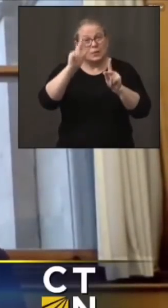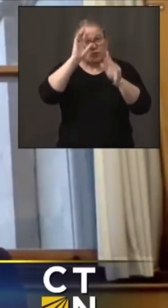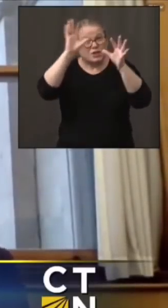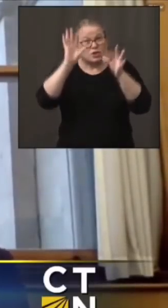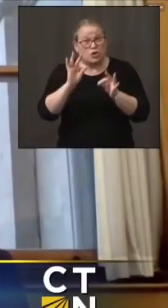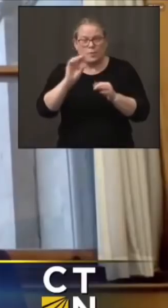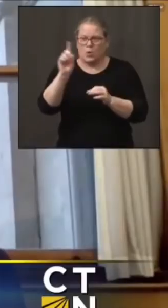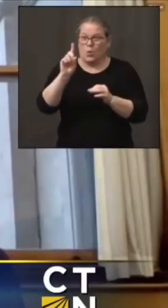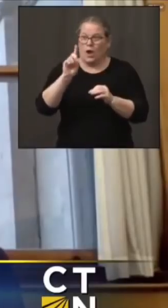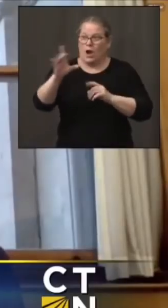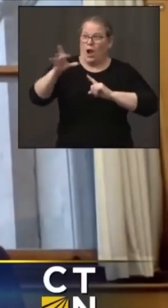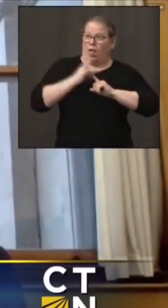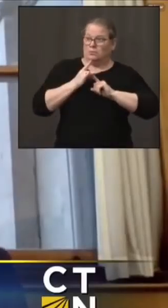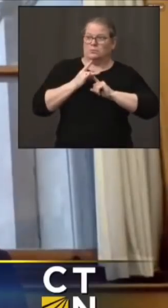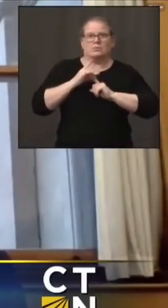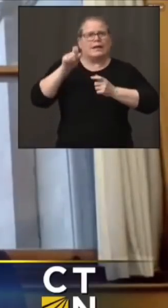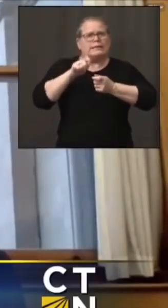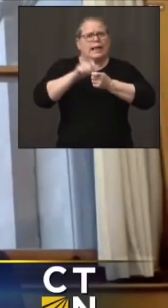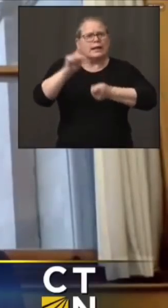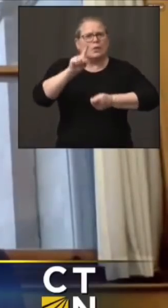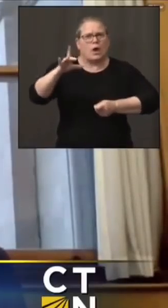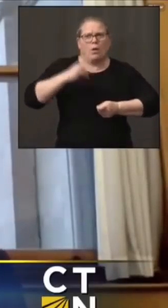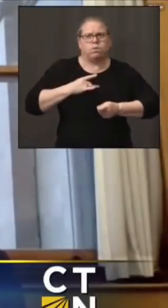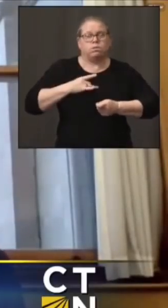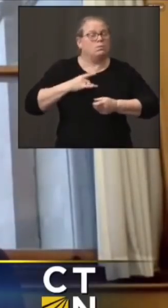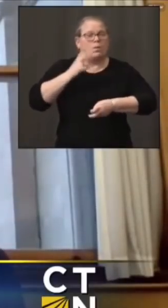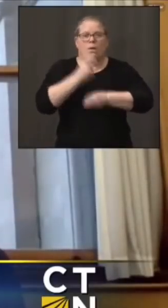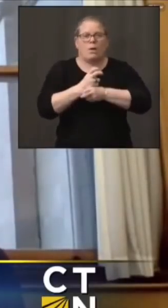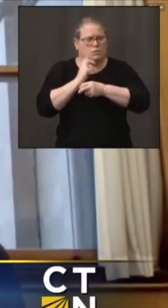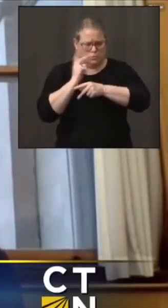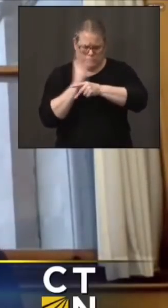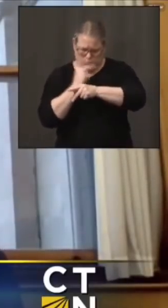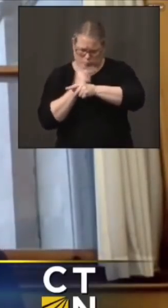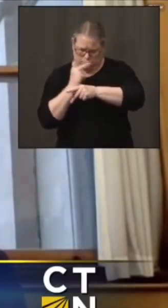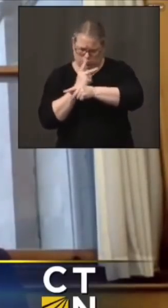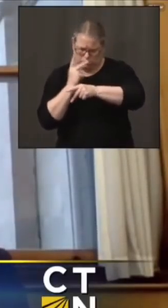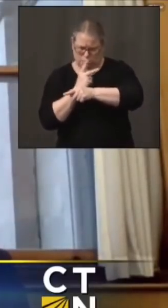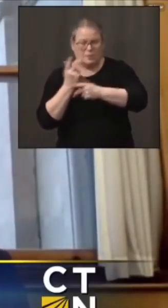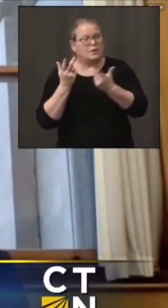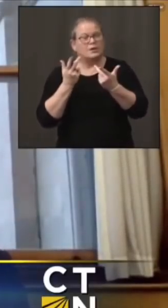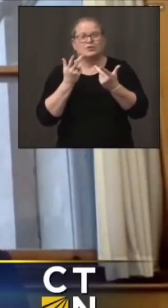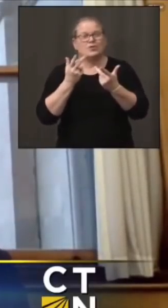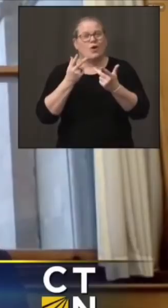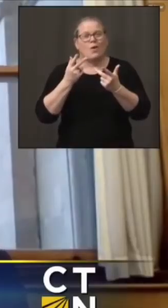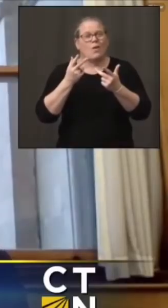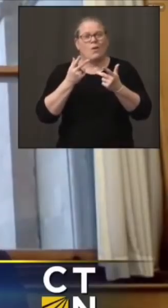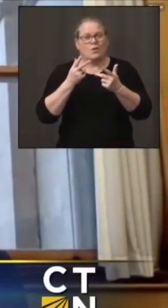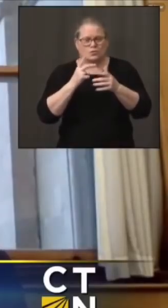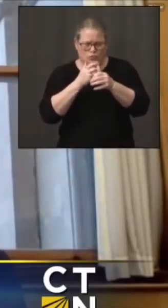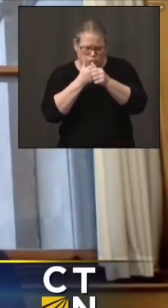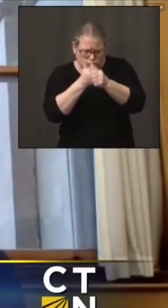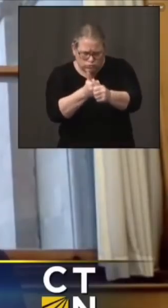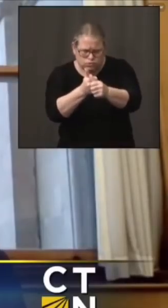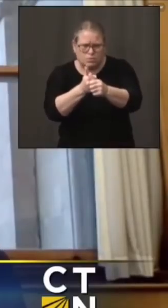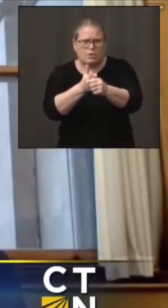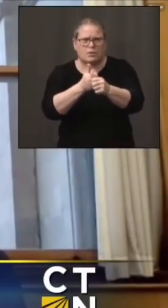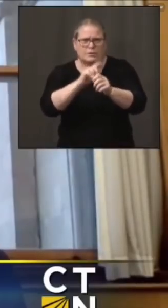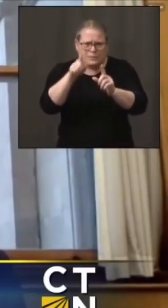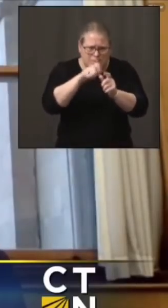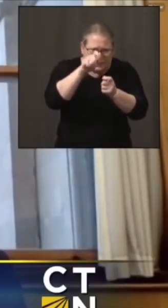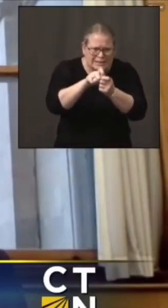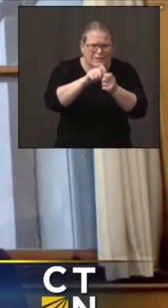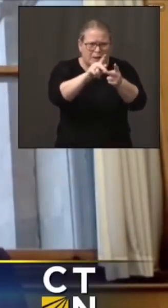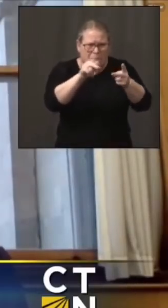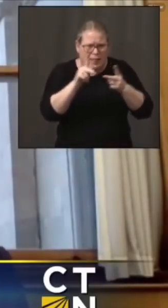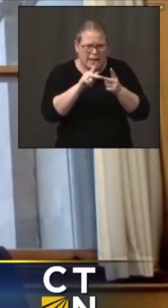actually picked up COVID, right? So it gets increasingly hard to be able to trace those cases back to specific clusters. So it's,